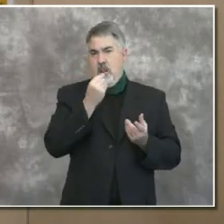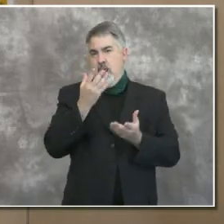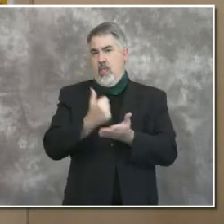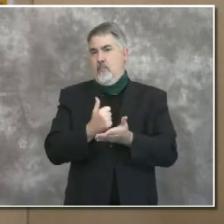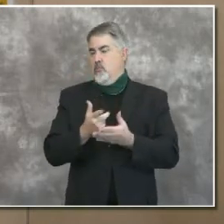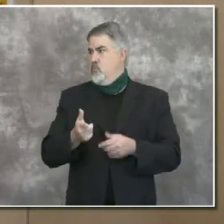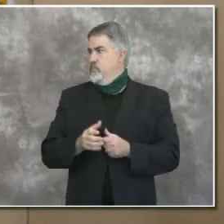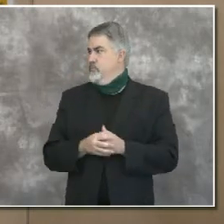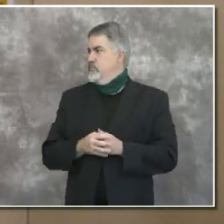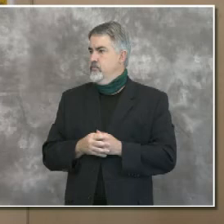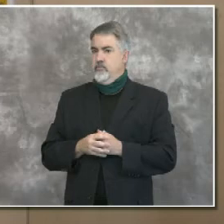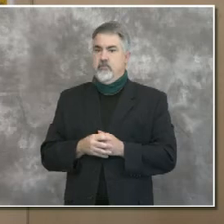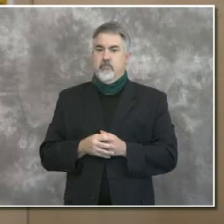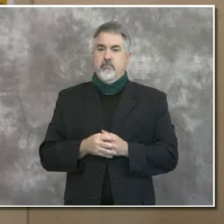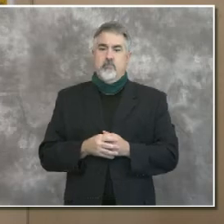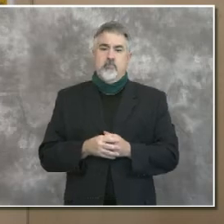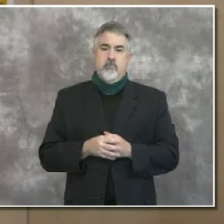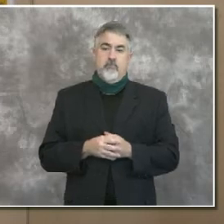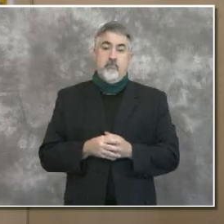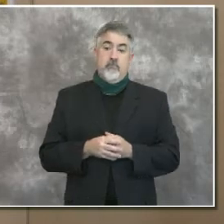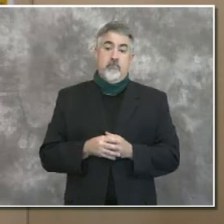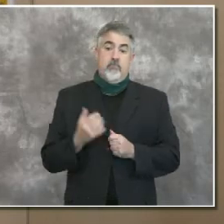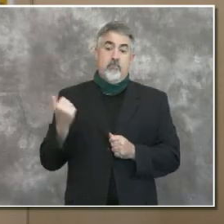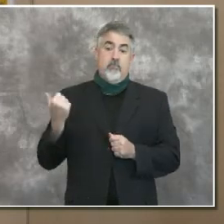People are using, and also in terms of the priorities,